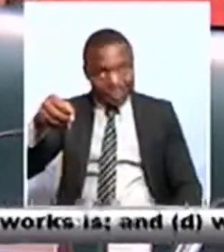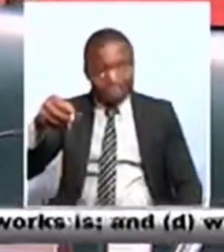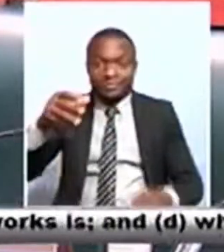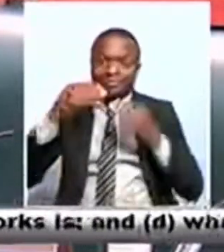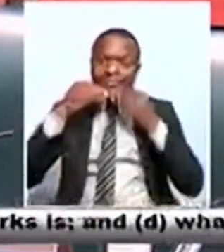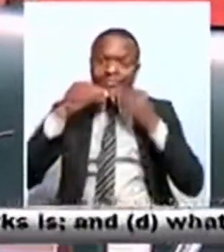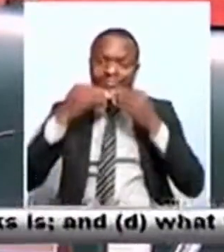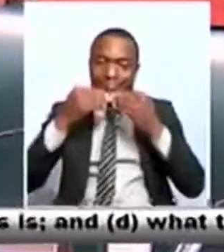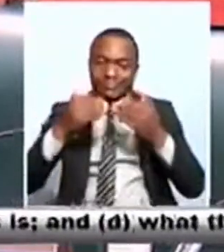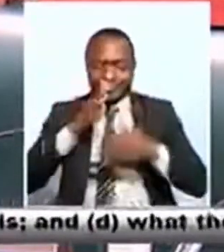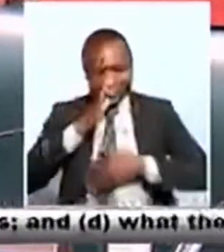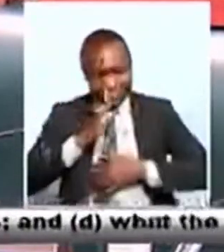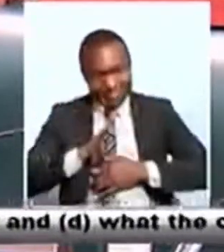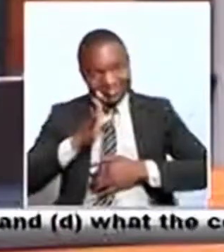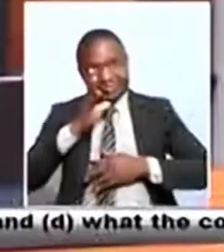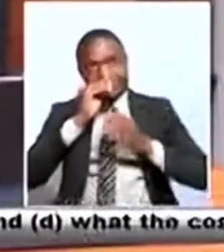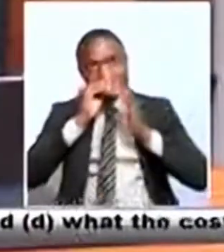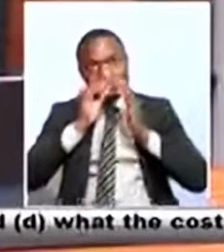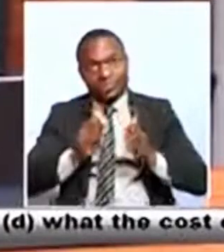Madam Speaker.